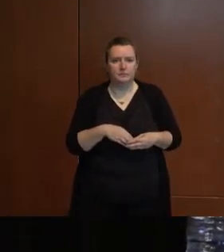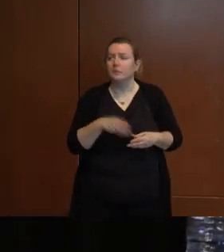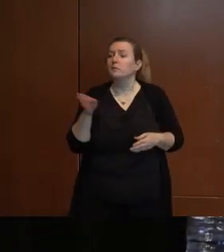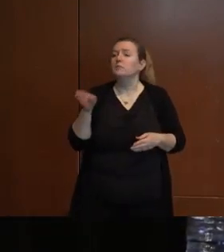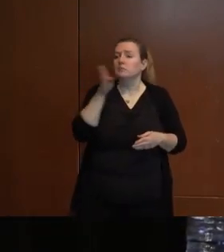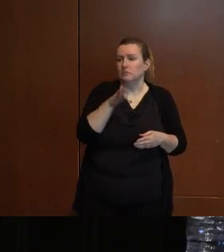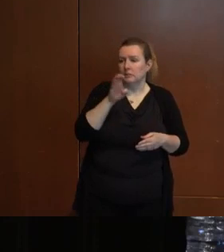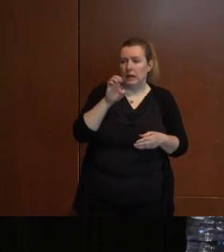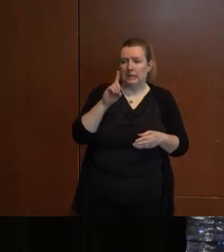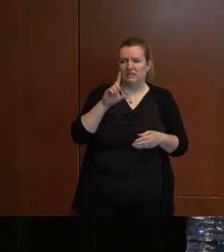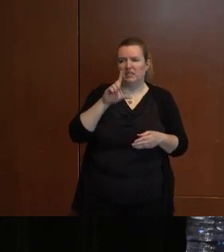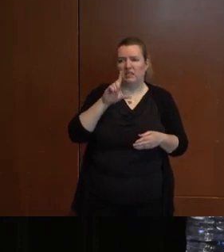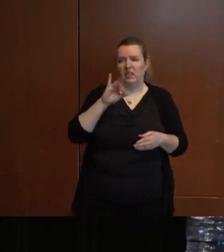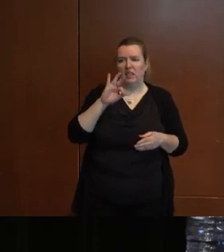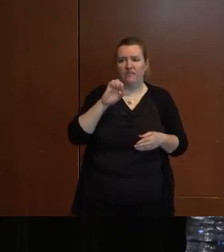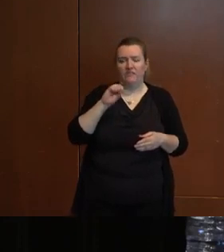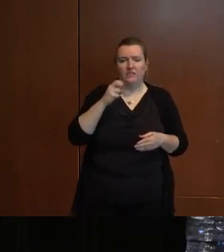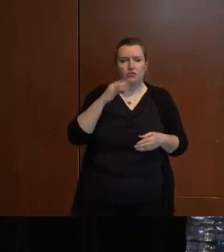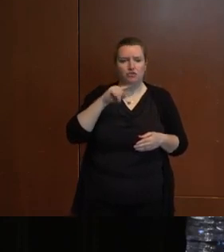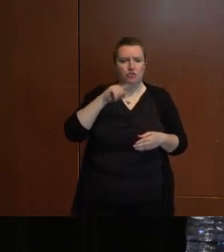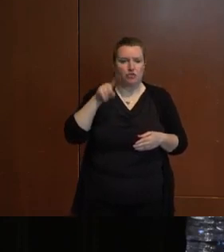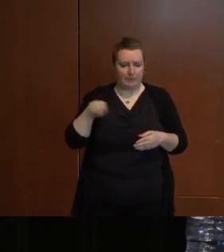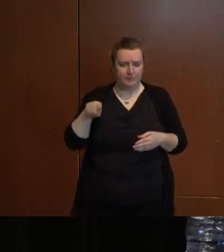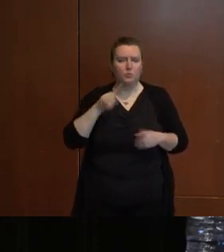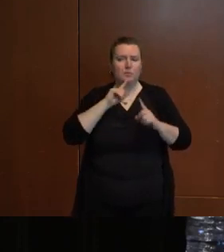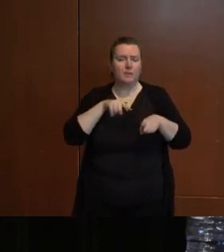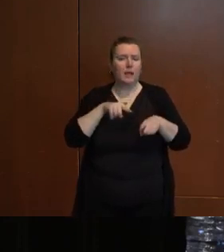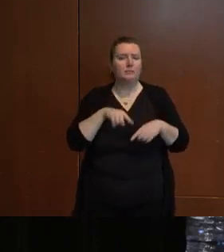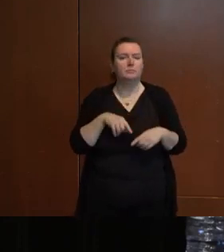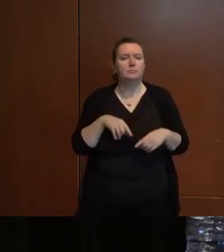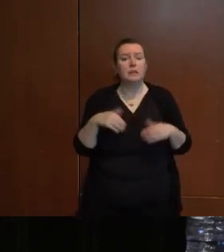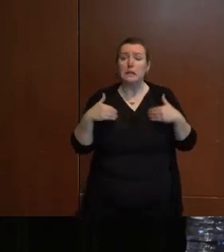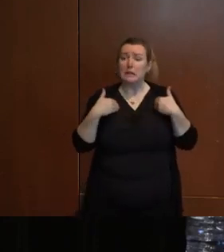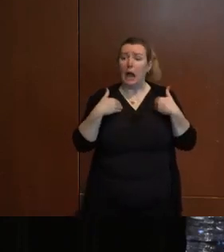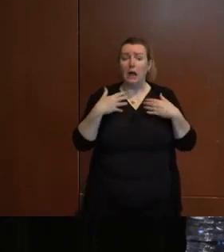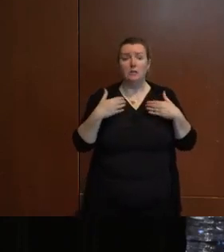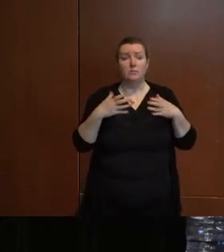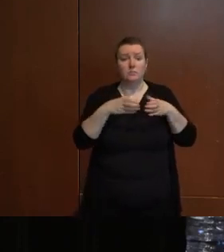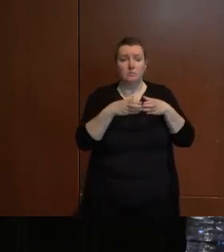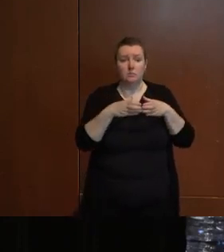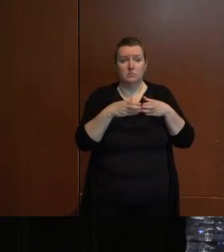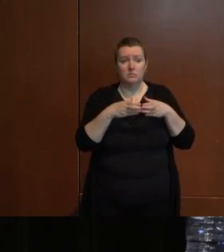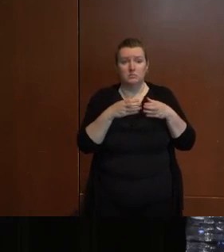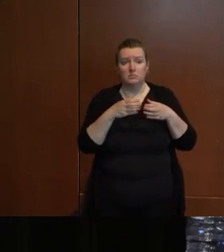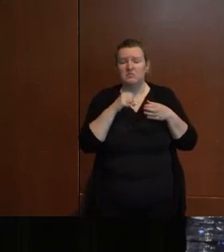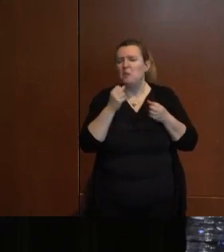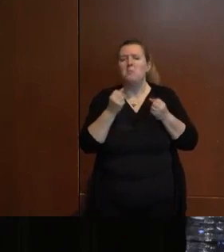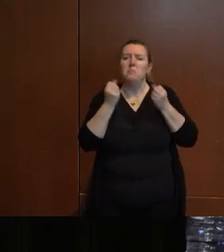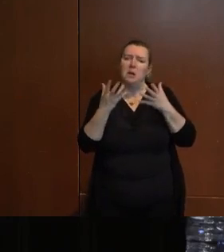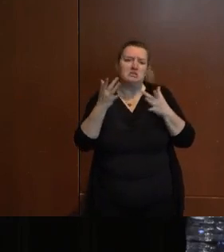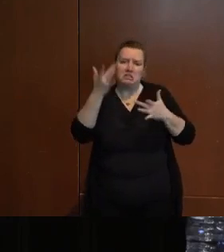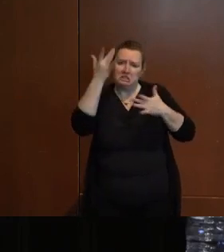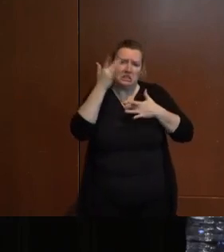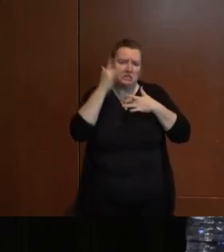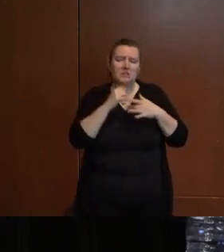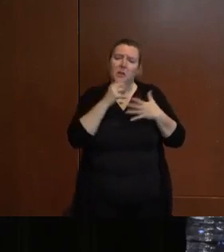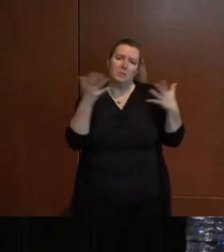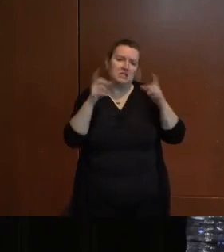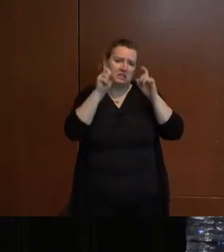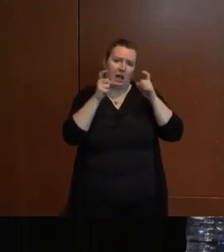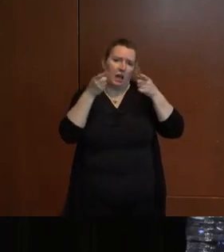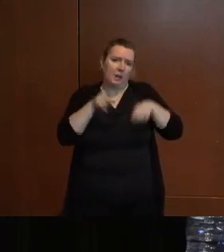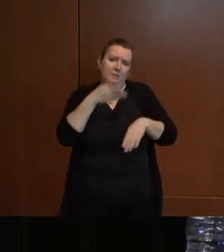groups, we're seeing very few people being tested, being sick, and so forth. As you get older, we're seeing more. I don't have the numbers